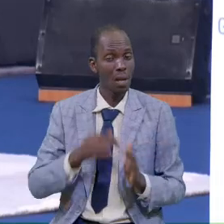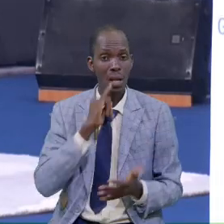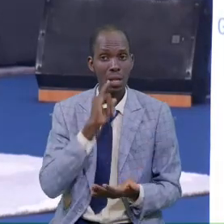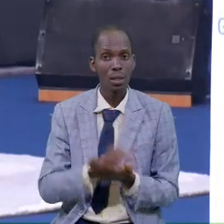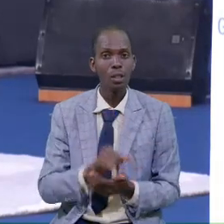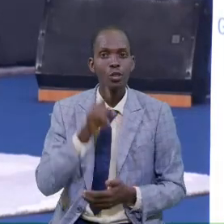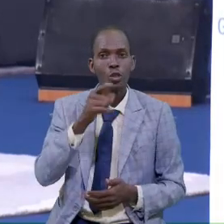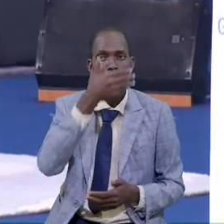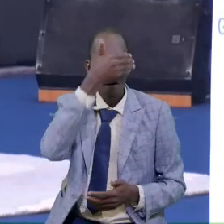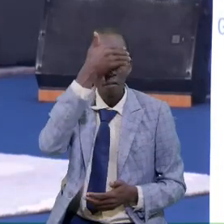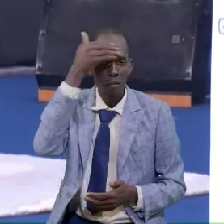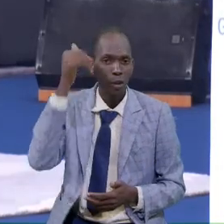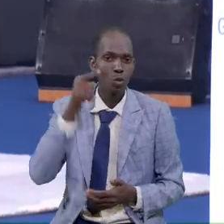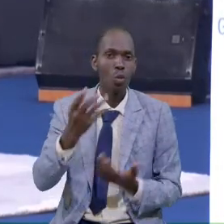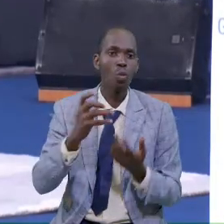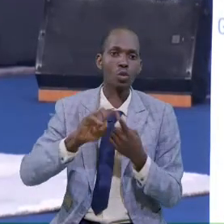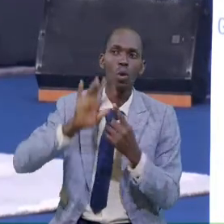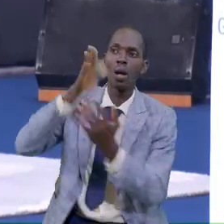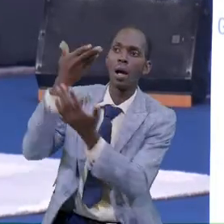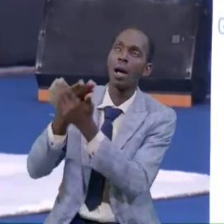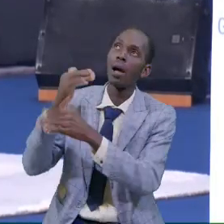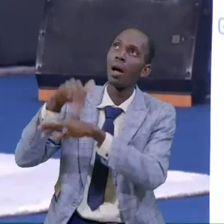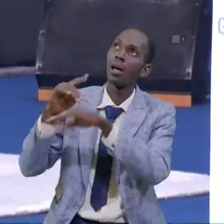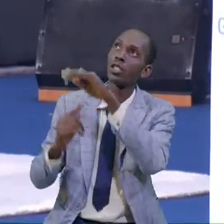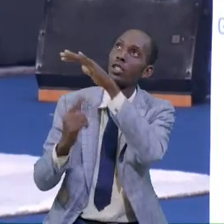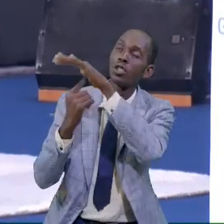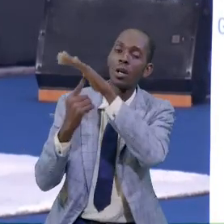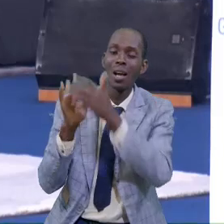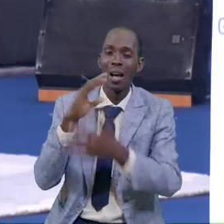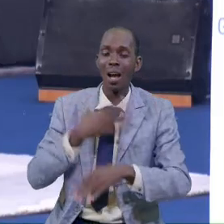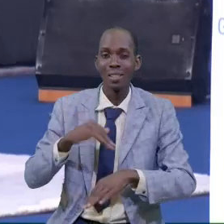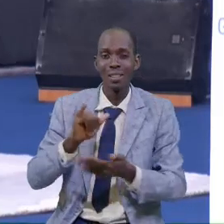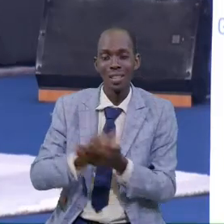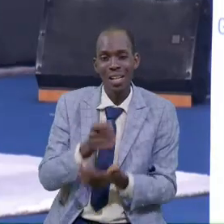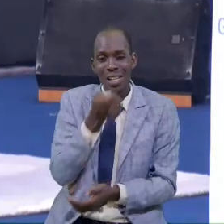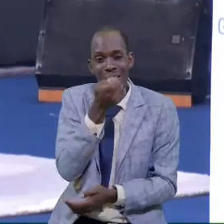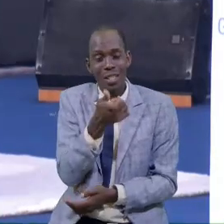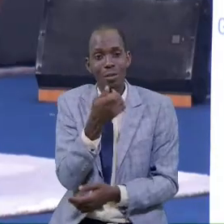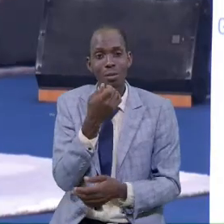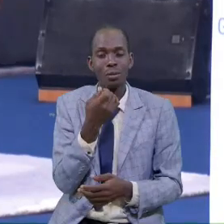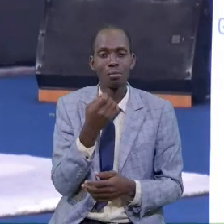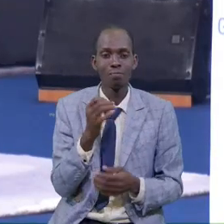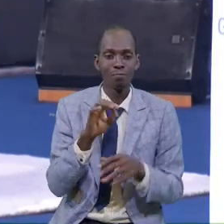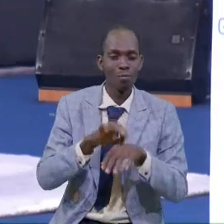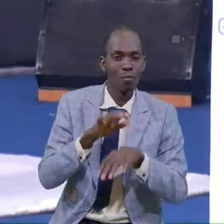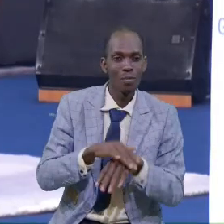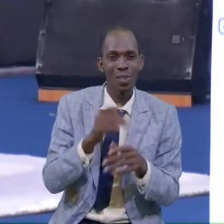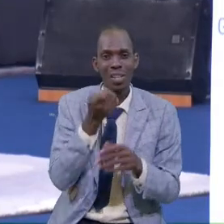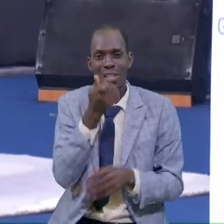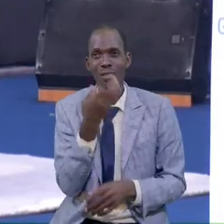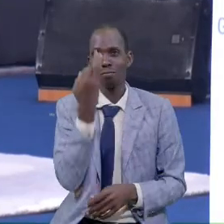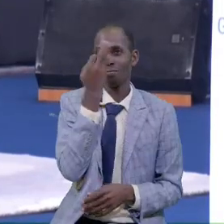get to the top there. And so that little thing here, that little distraction here, that little desire